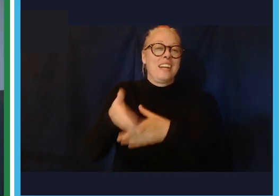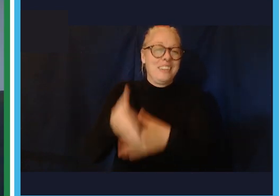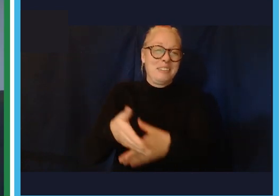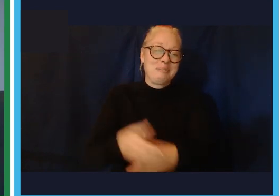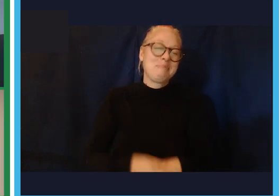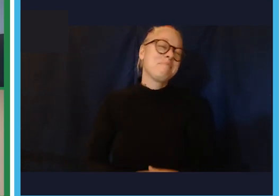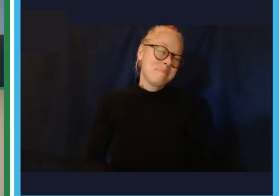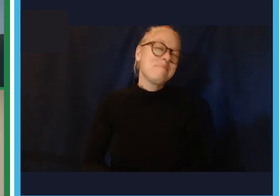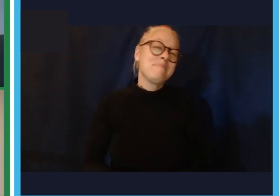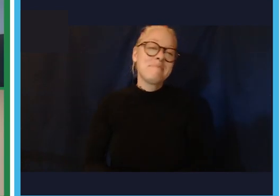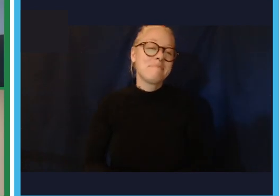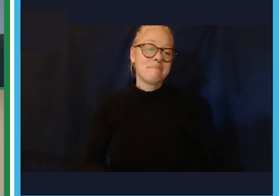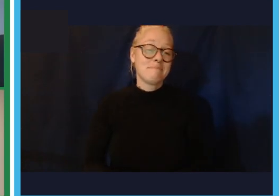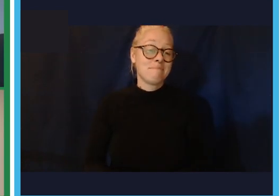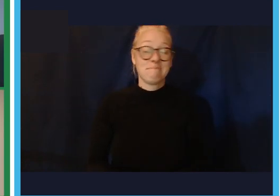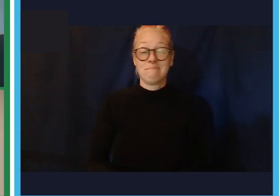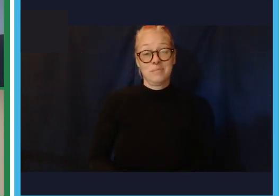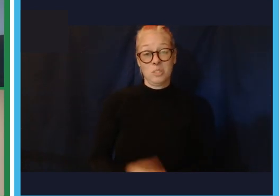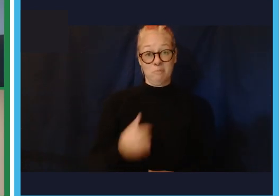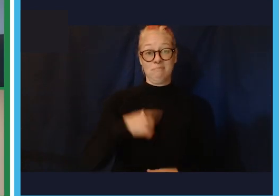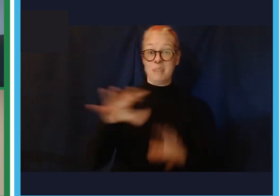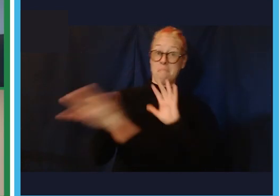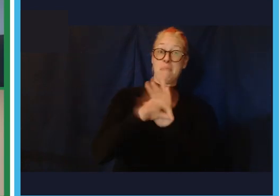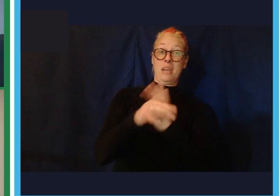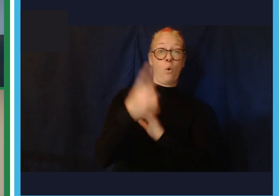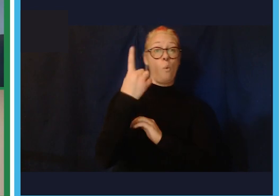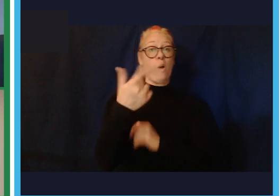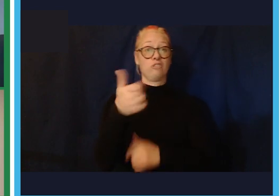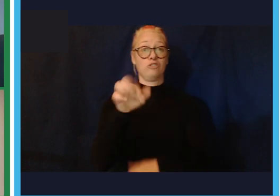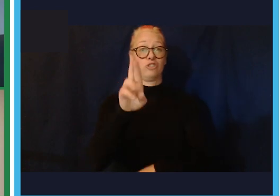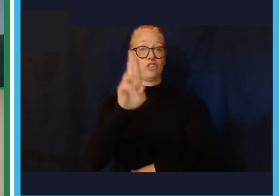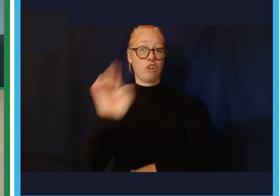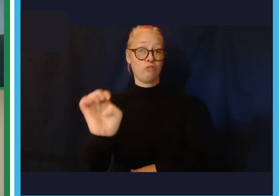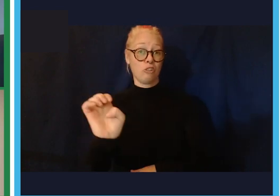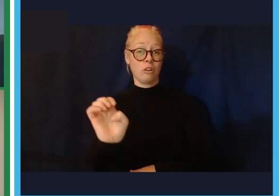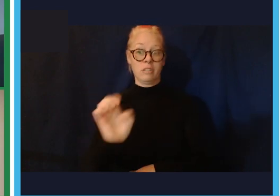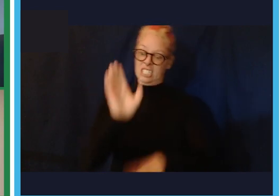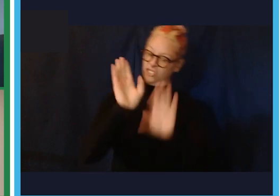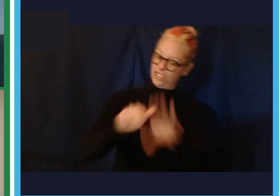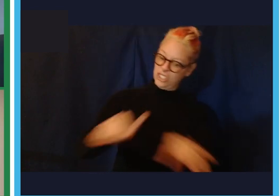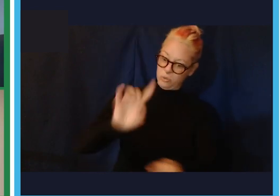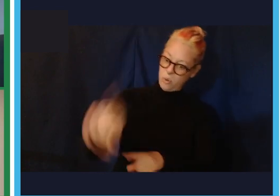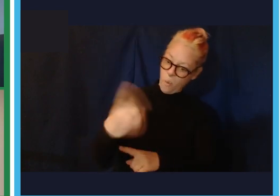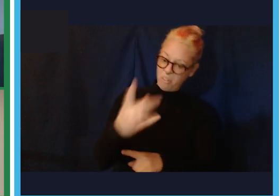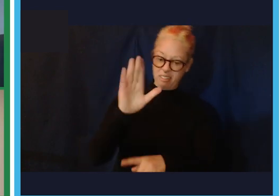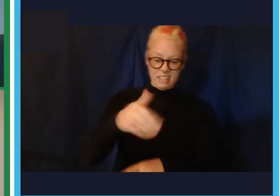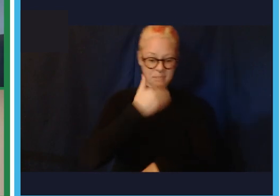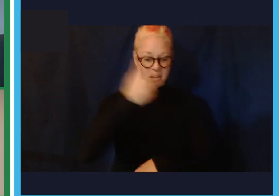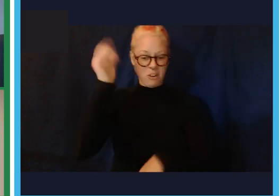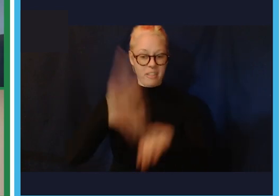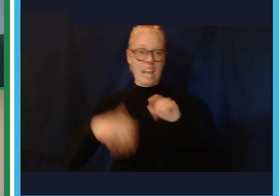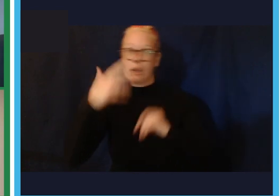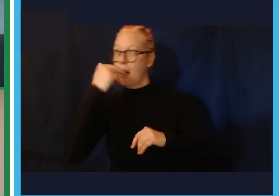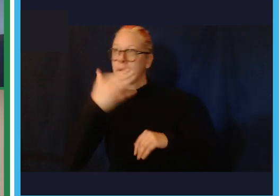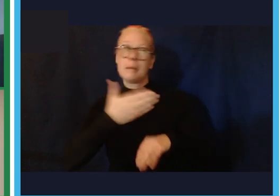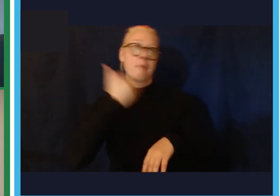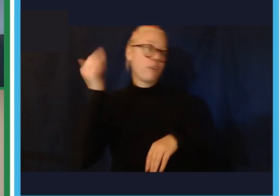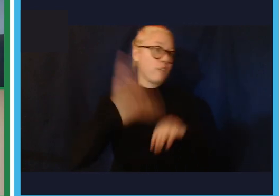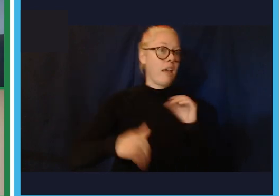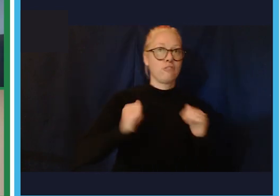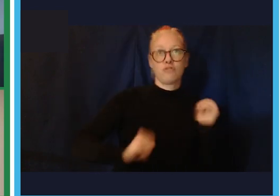or drama. It's really about the storyteller. And I think that I'm very, very